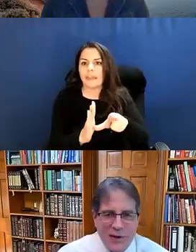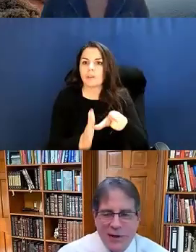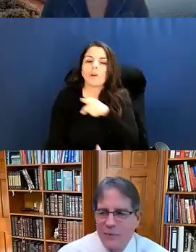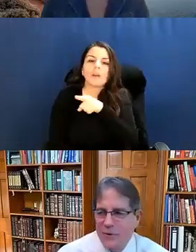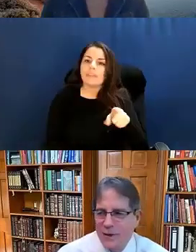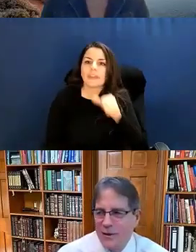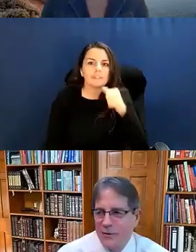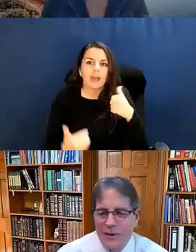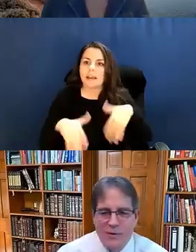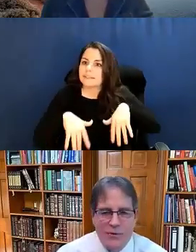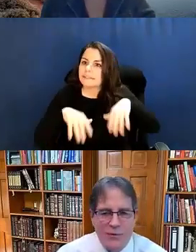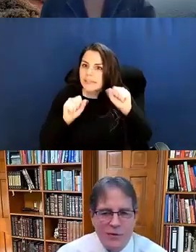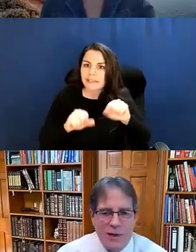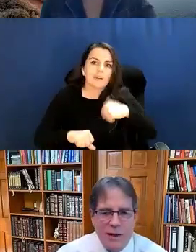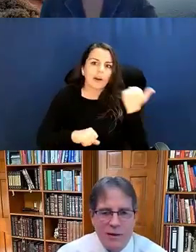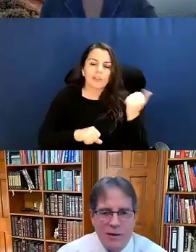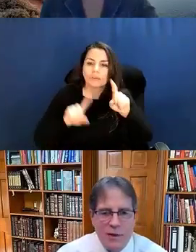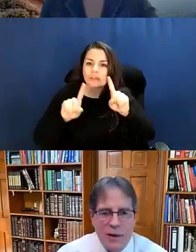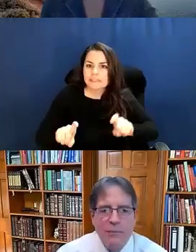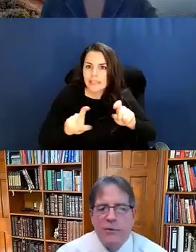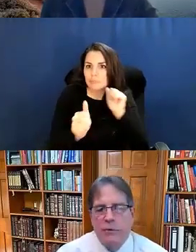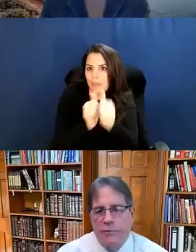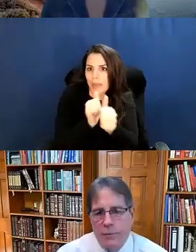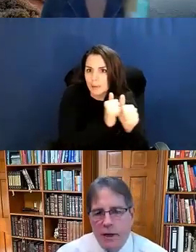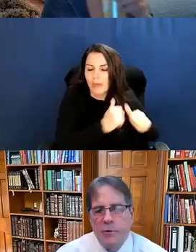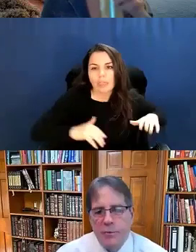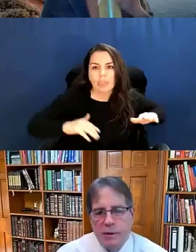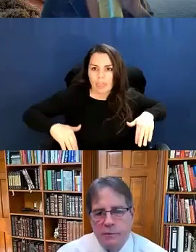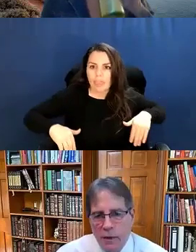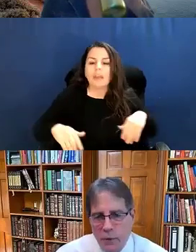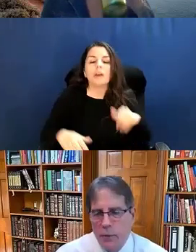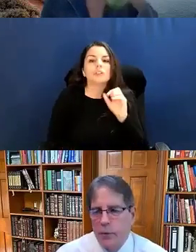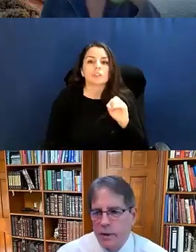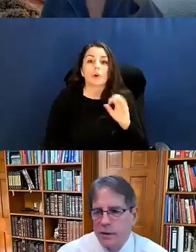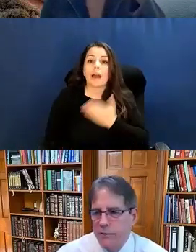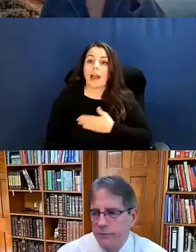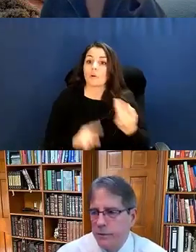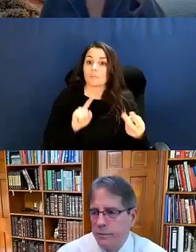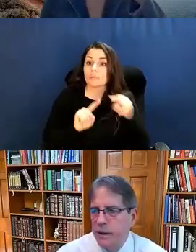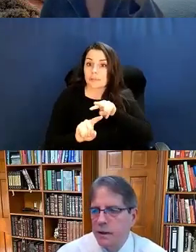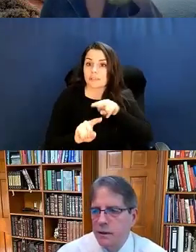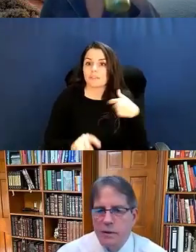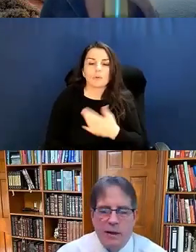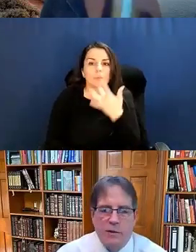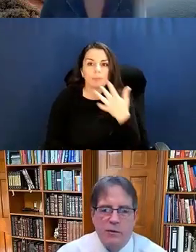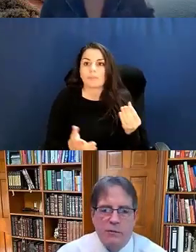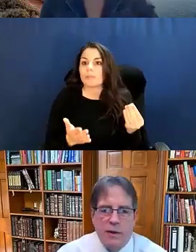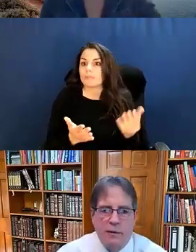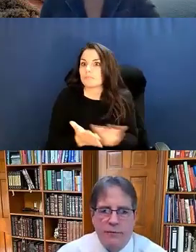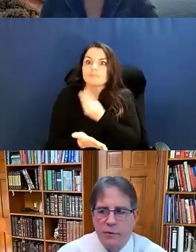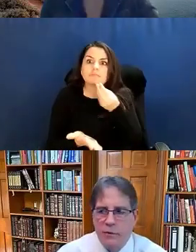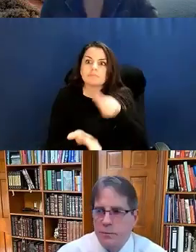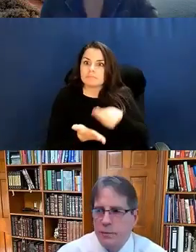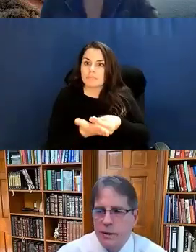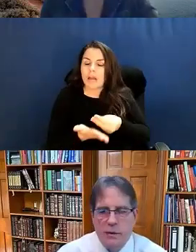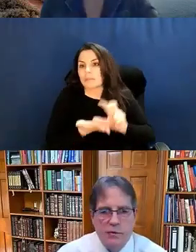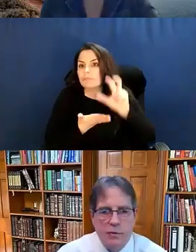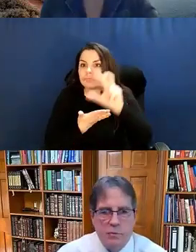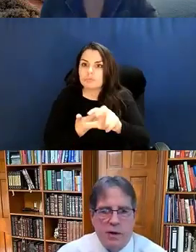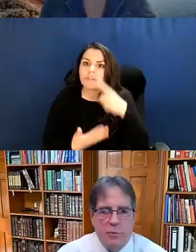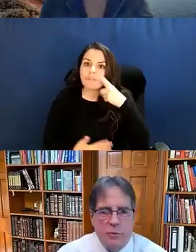good question. I have heard that question. Some people interpret that very literally.